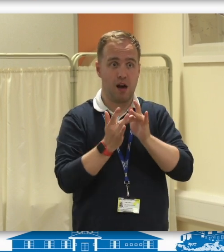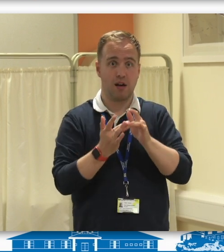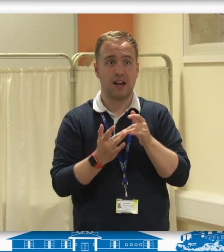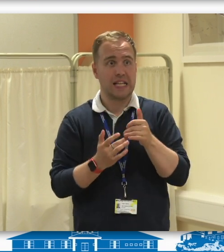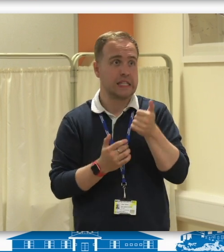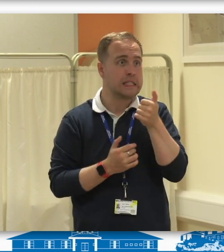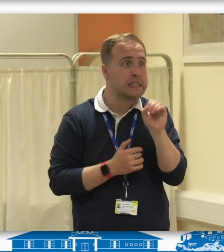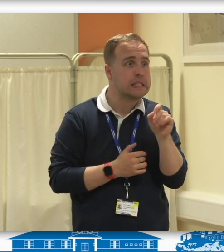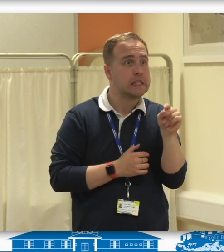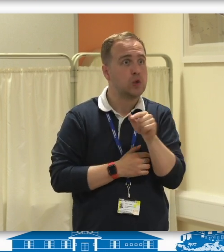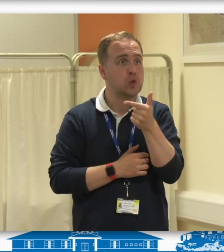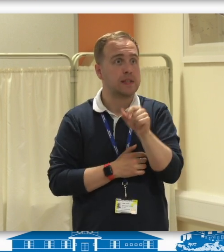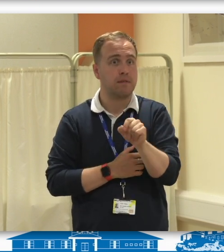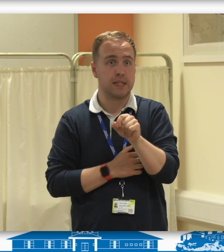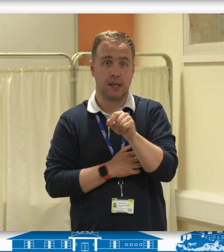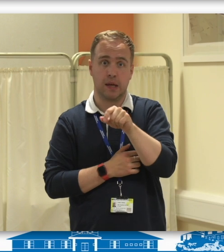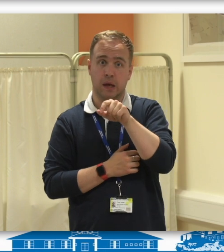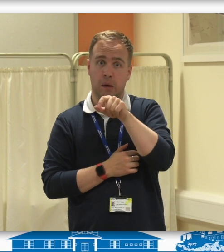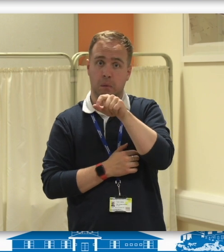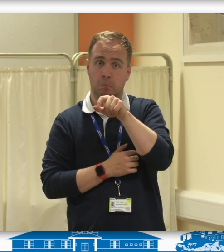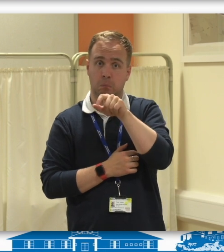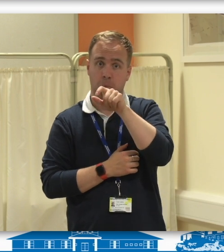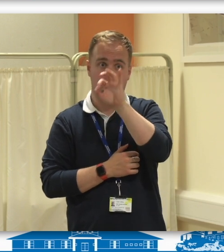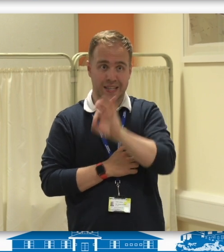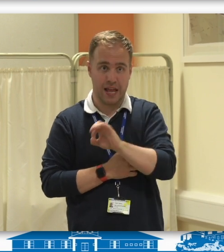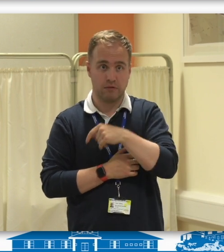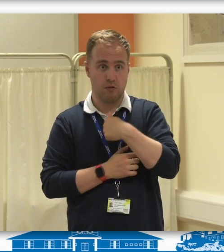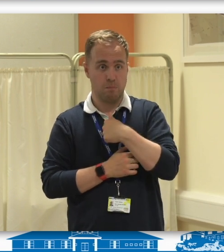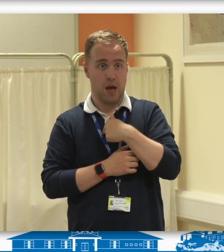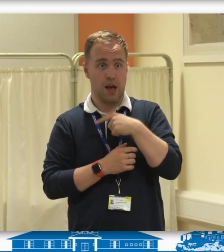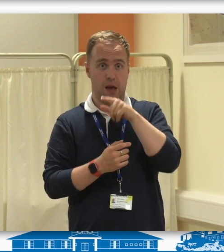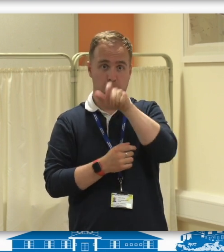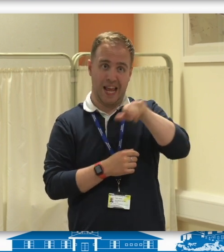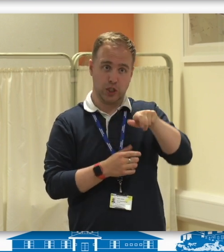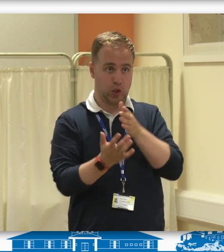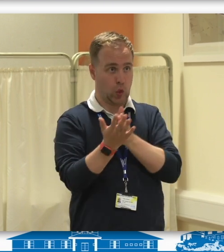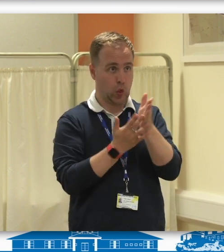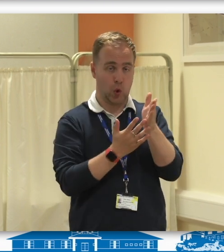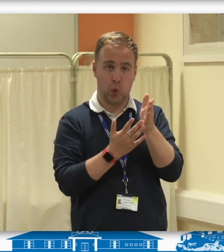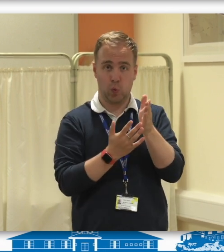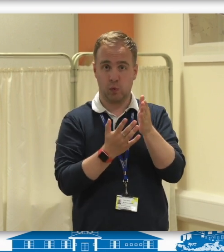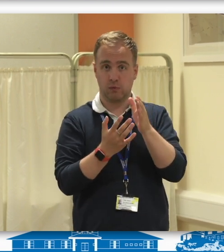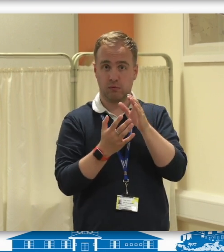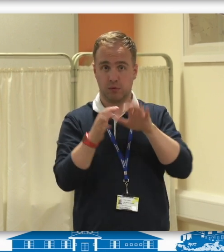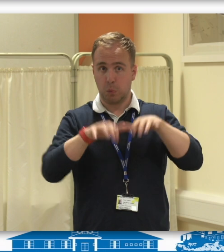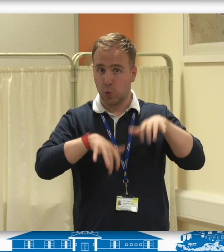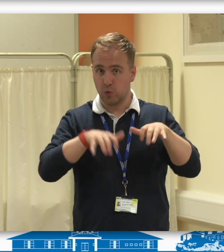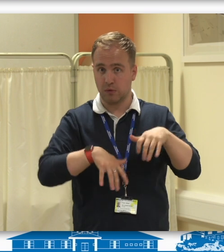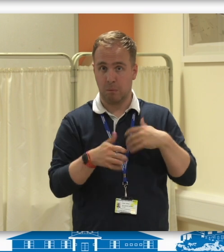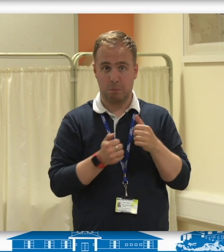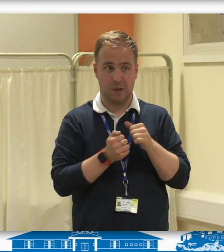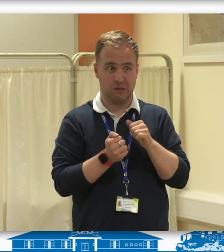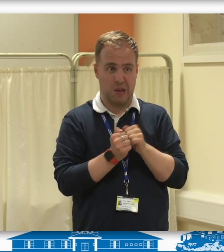to 70% of my caseload is virtual. It's through a computer. So paper handouts are not helpful in